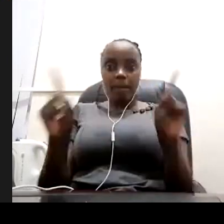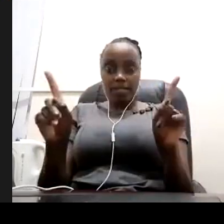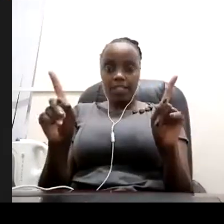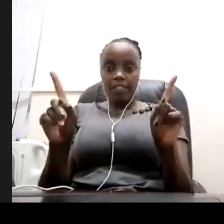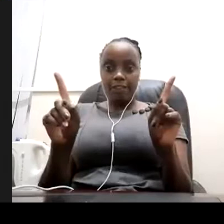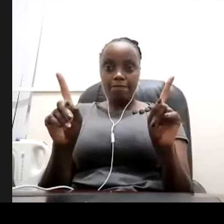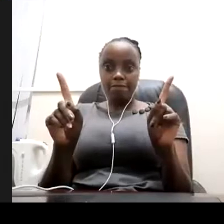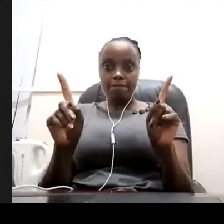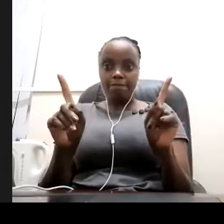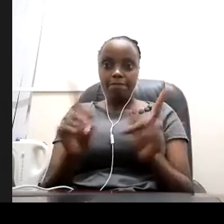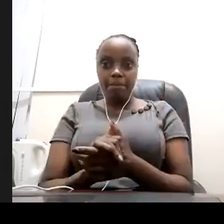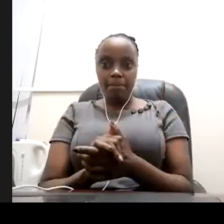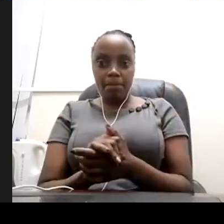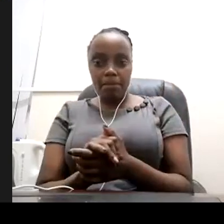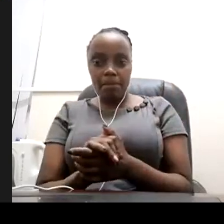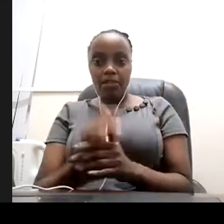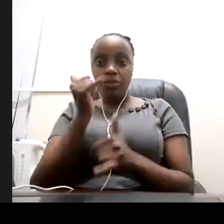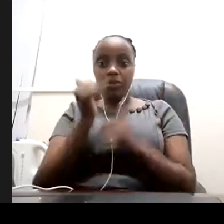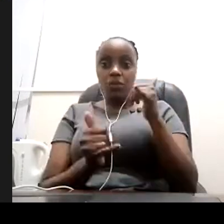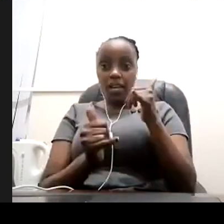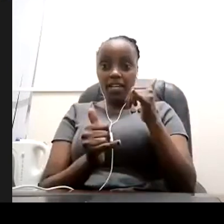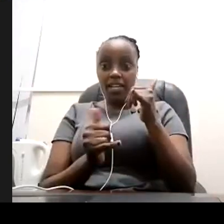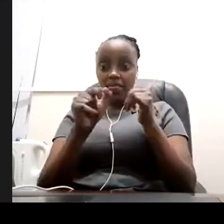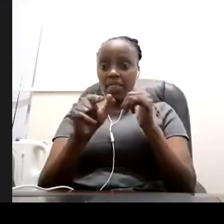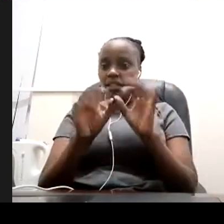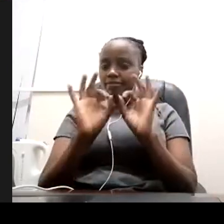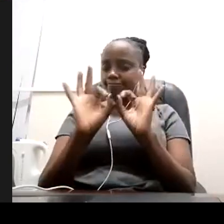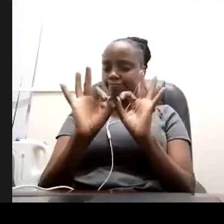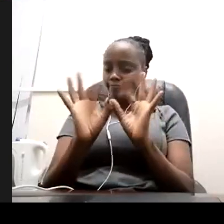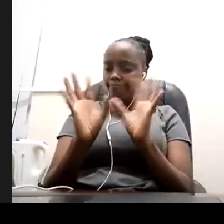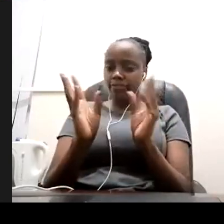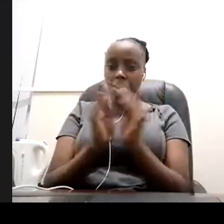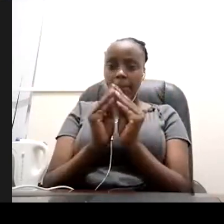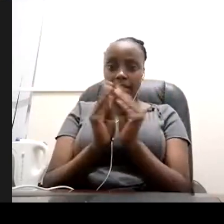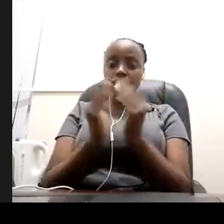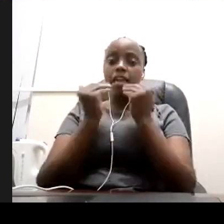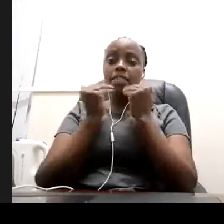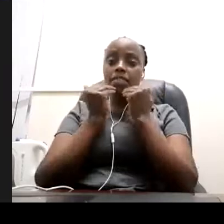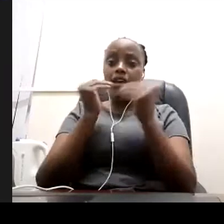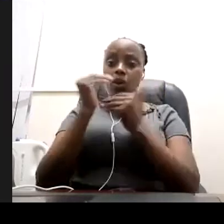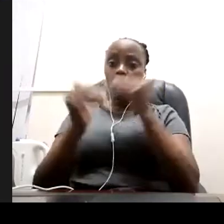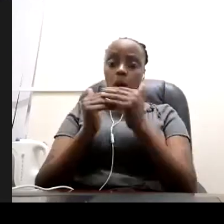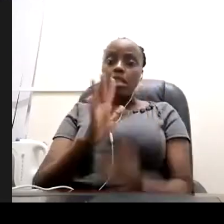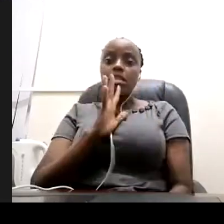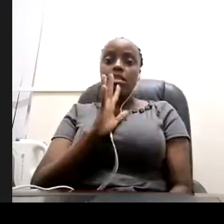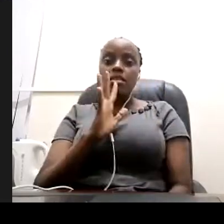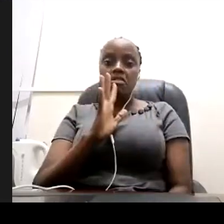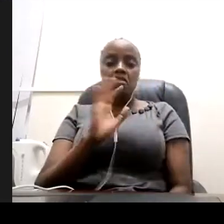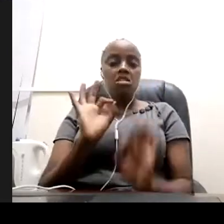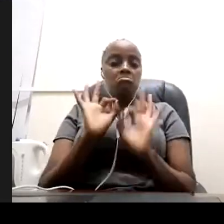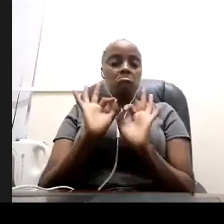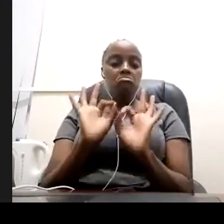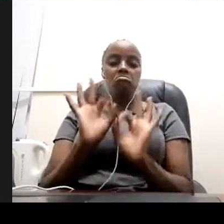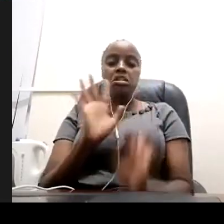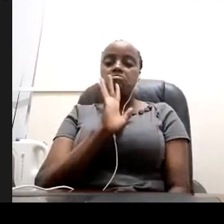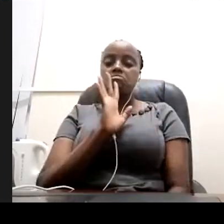to close this excellent webinar and thanking all speakers for their great contributions, allow me